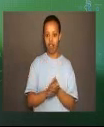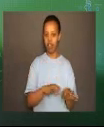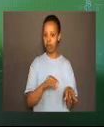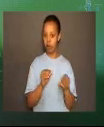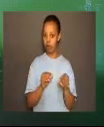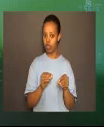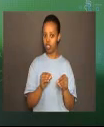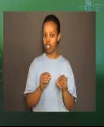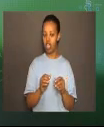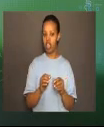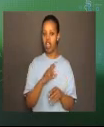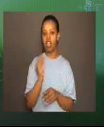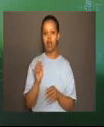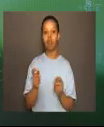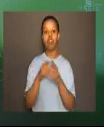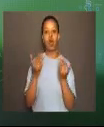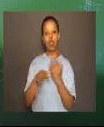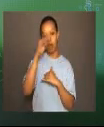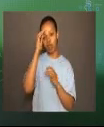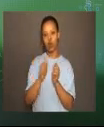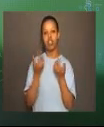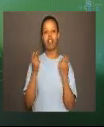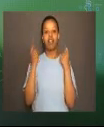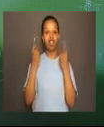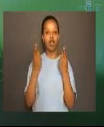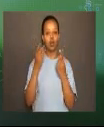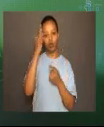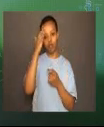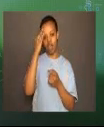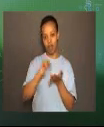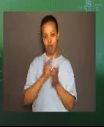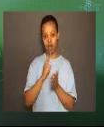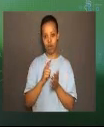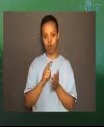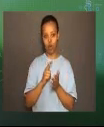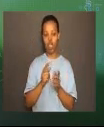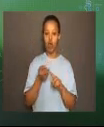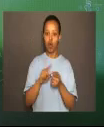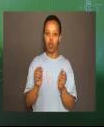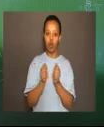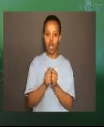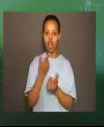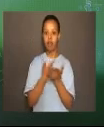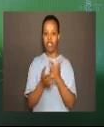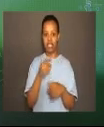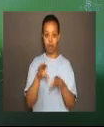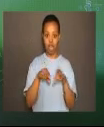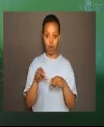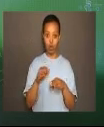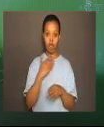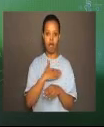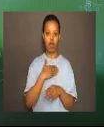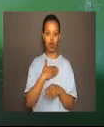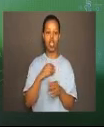how much you have learned so far. Working with a partner, please answer each